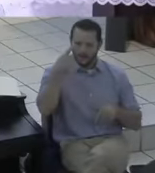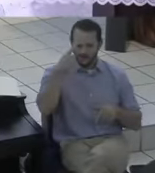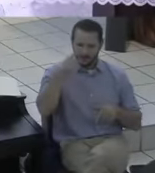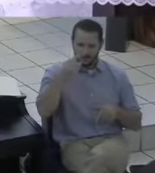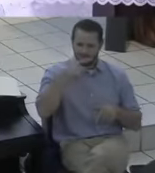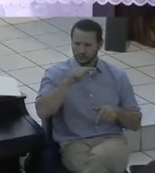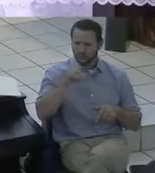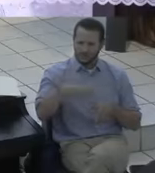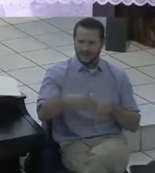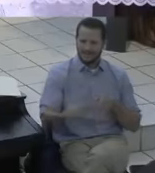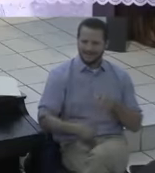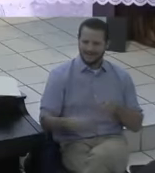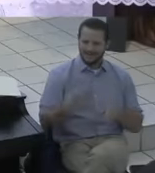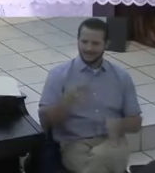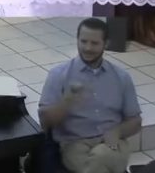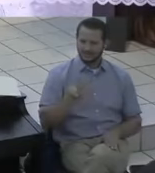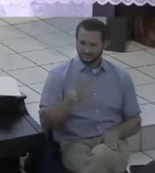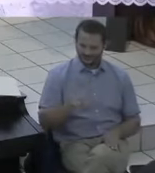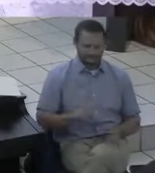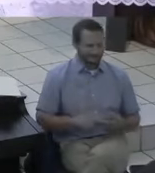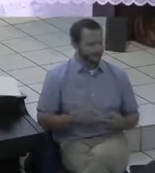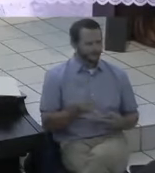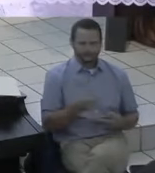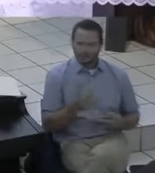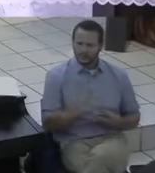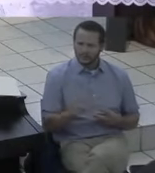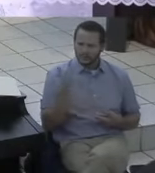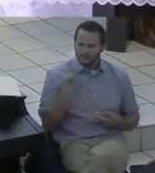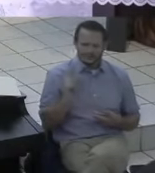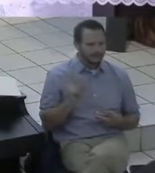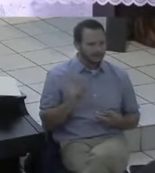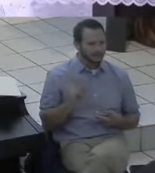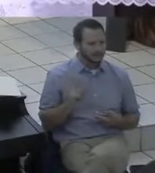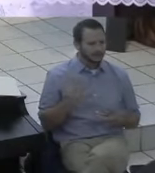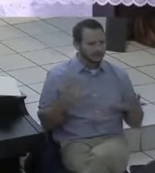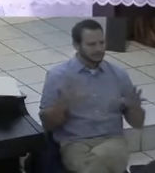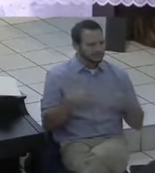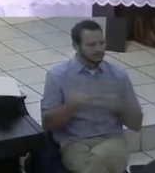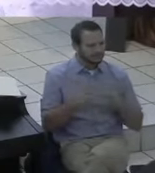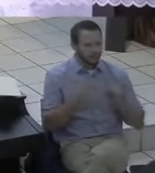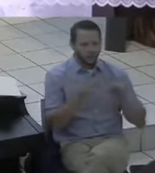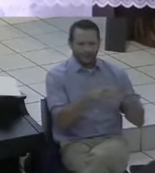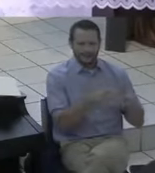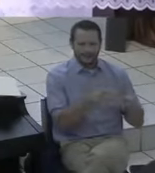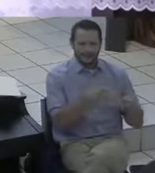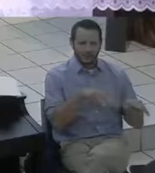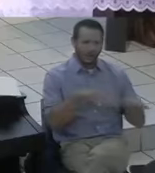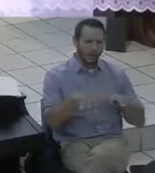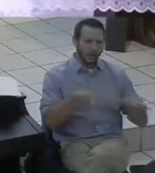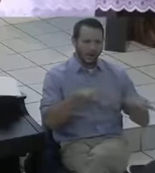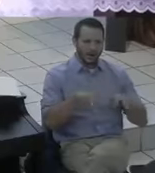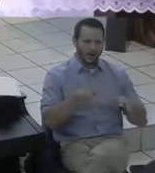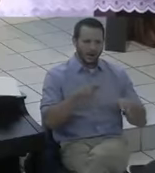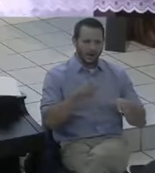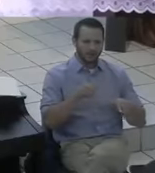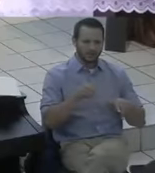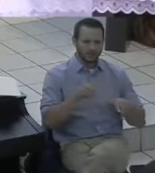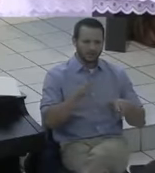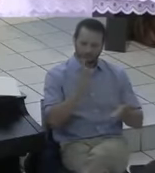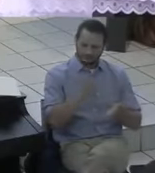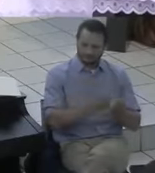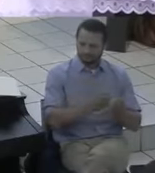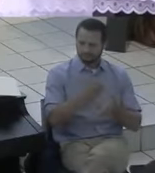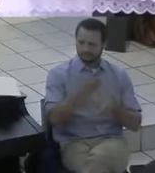end HIV. A few weeks ago, members of the congregation were involved in the walk to end breast